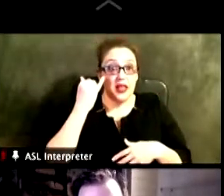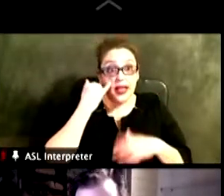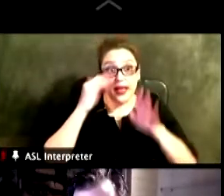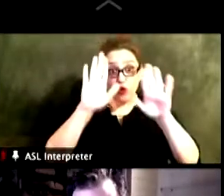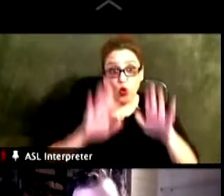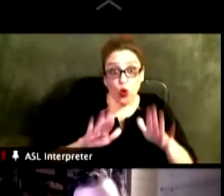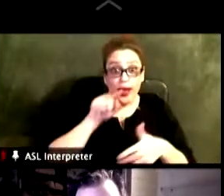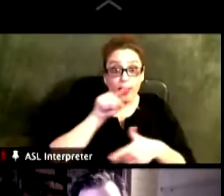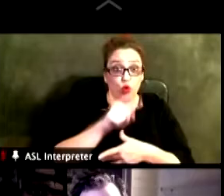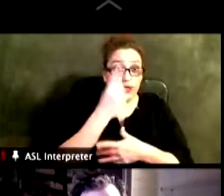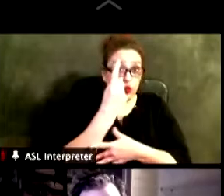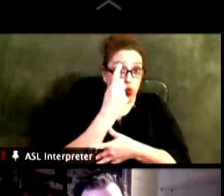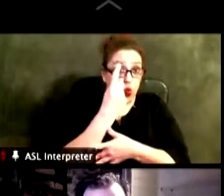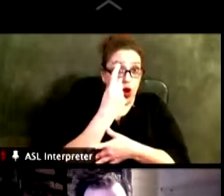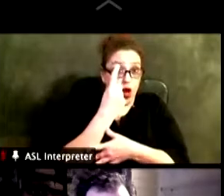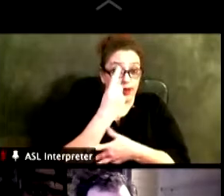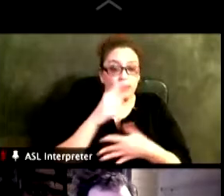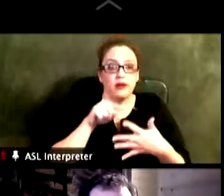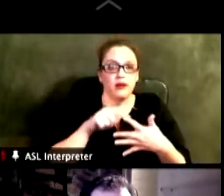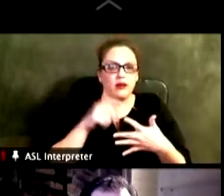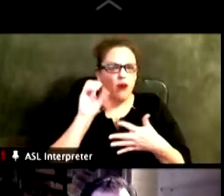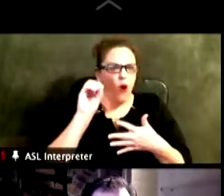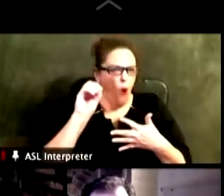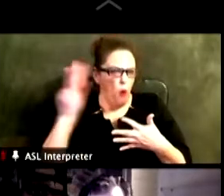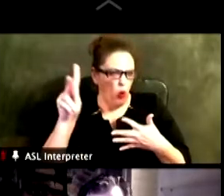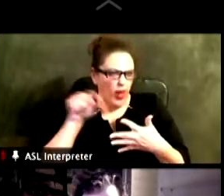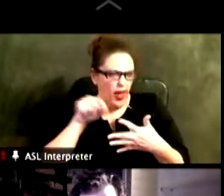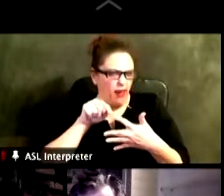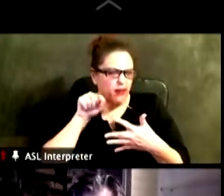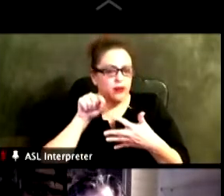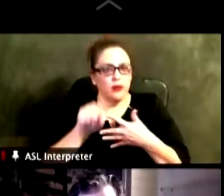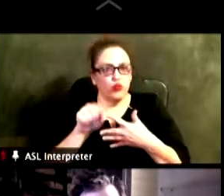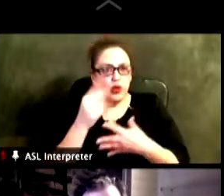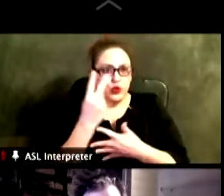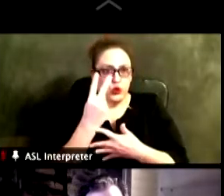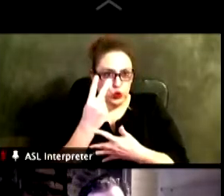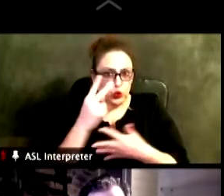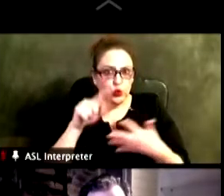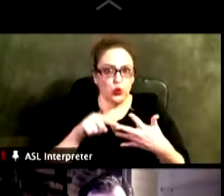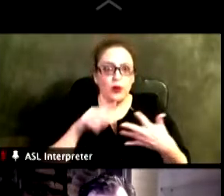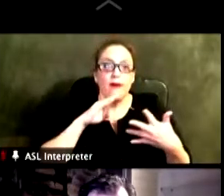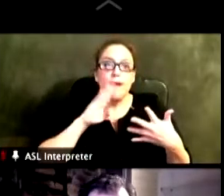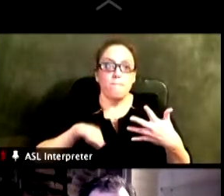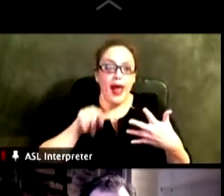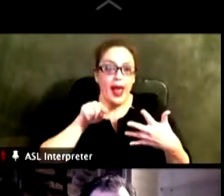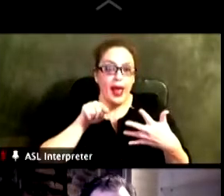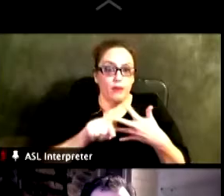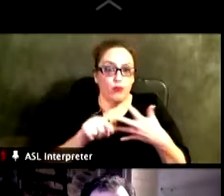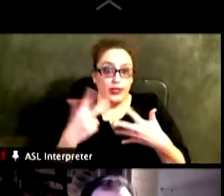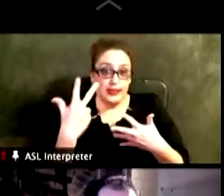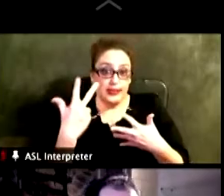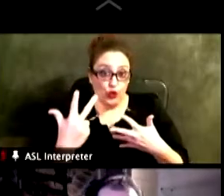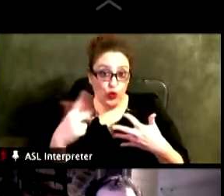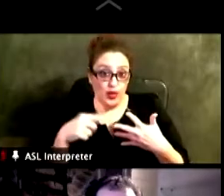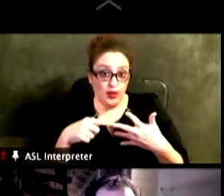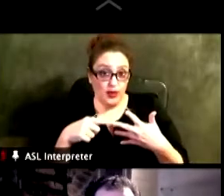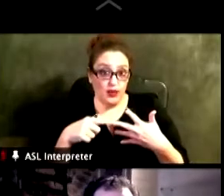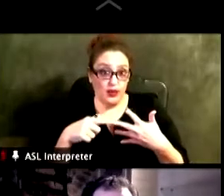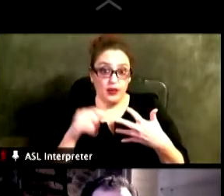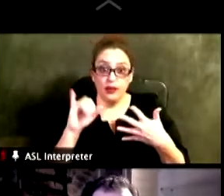were okay, please press 2. And if they were bad, please press 3. And if you haven't had